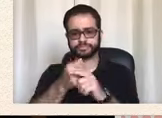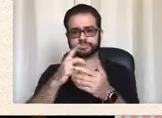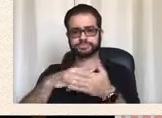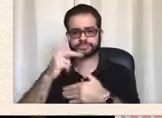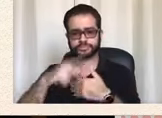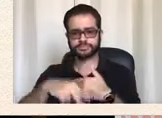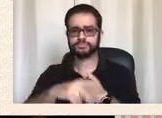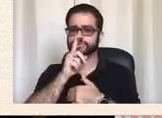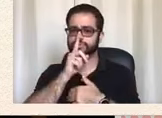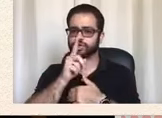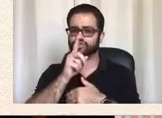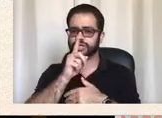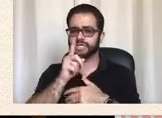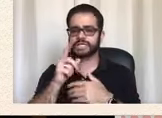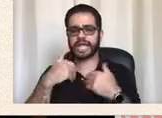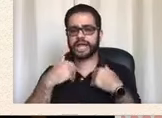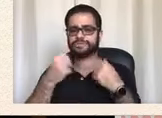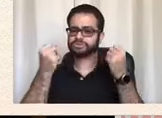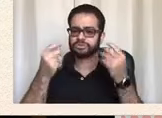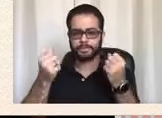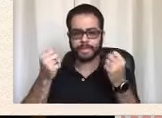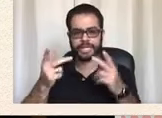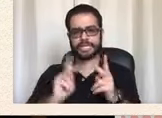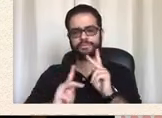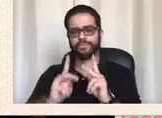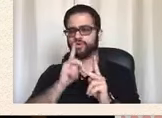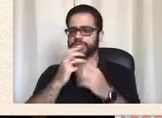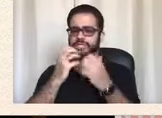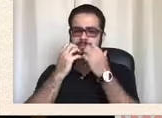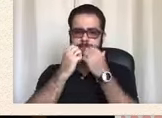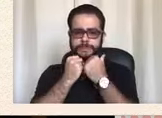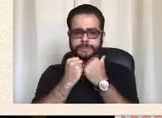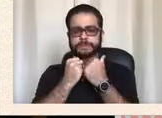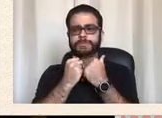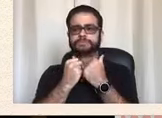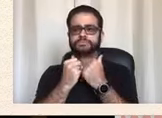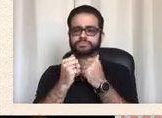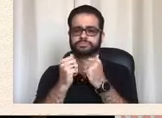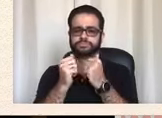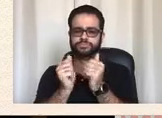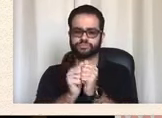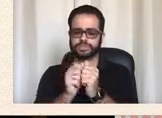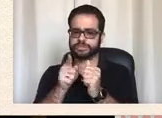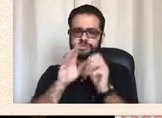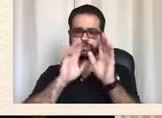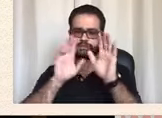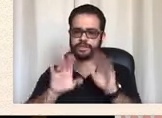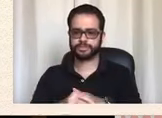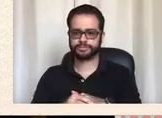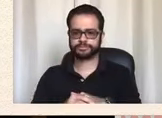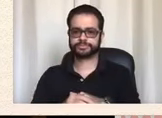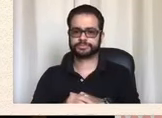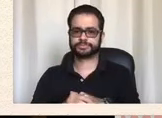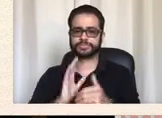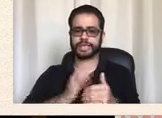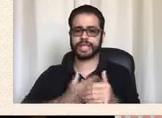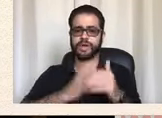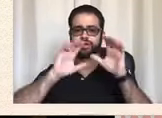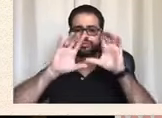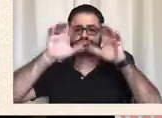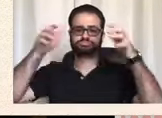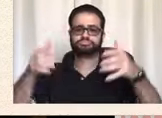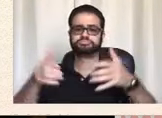many humans find great value in. It's just amazing. Our kind of umbrella program is